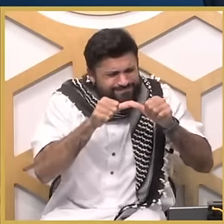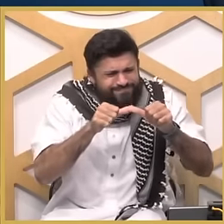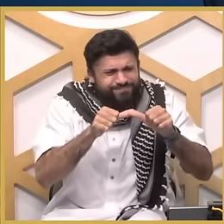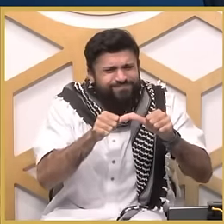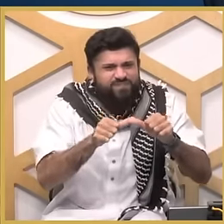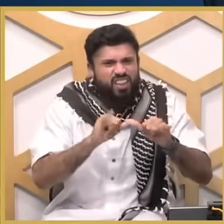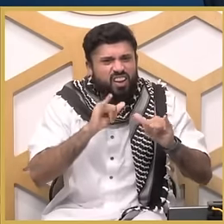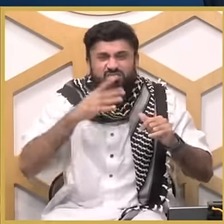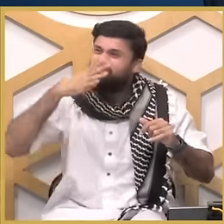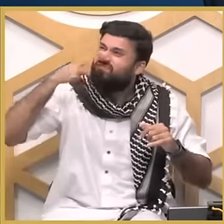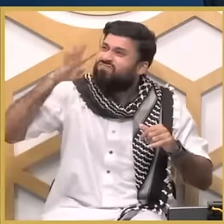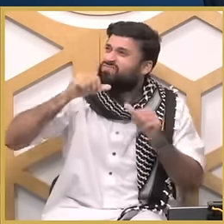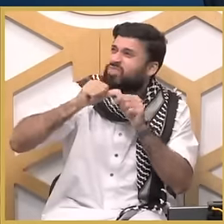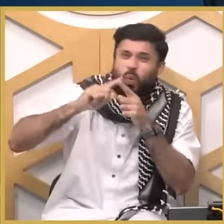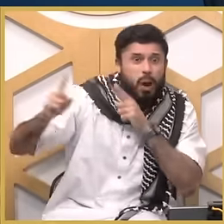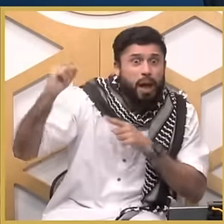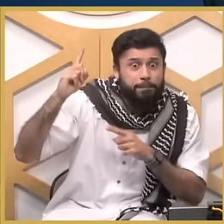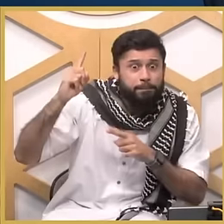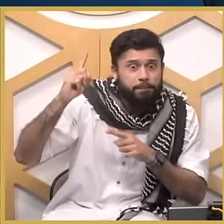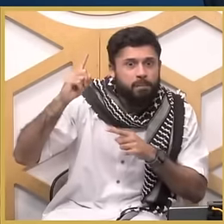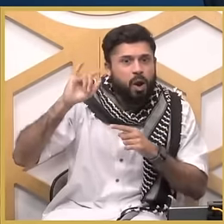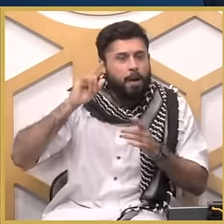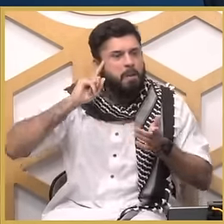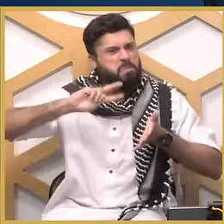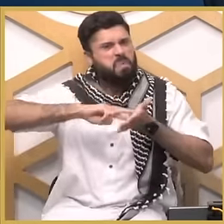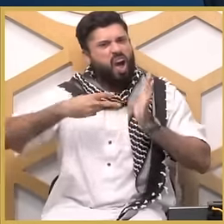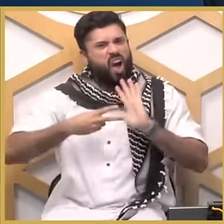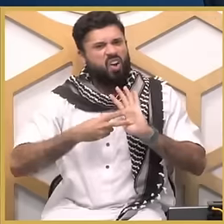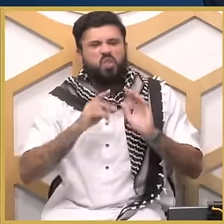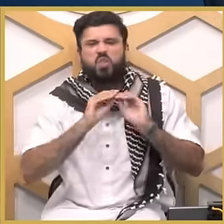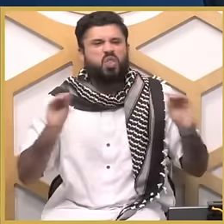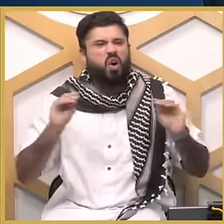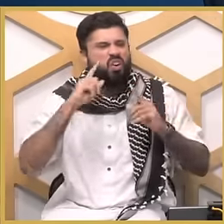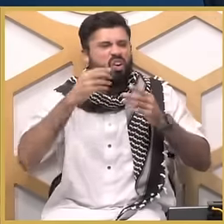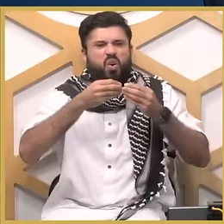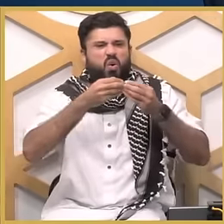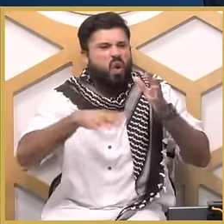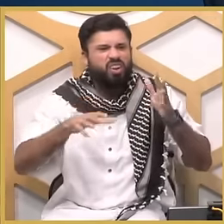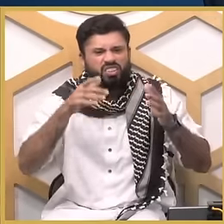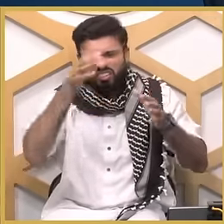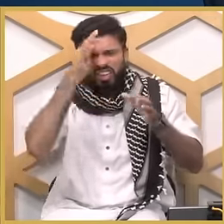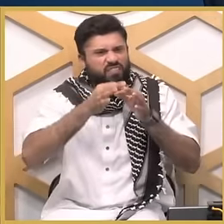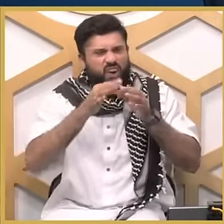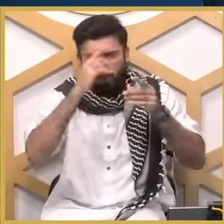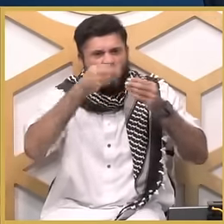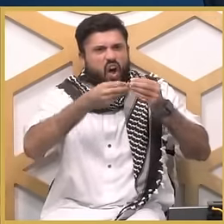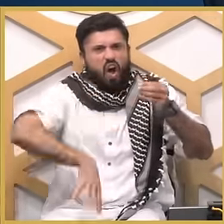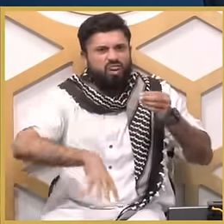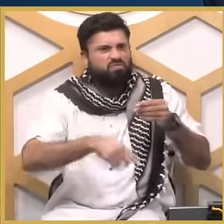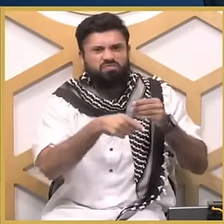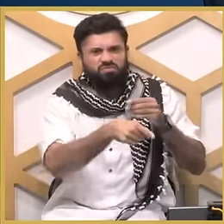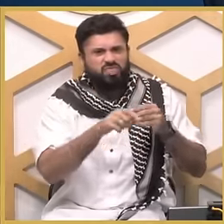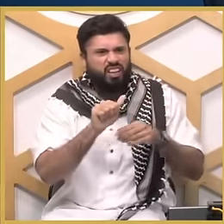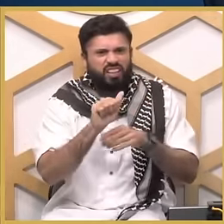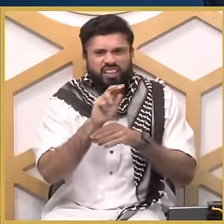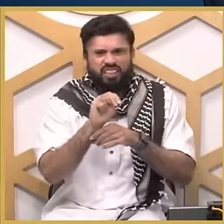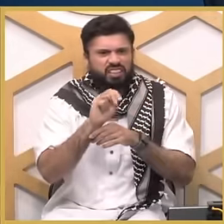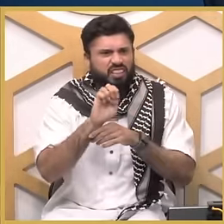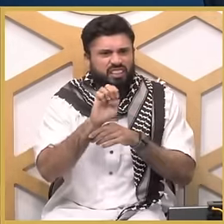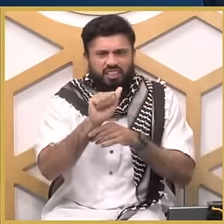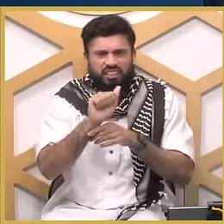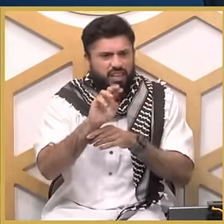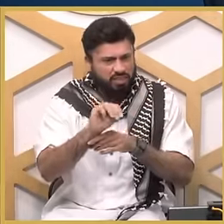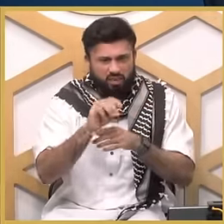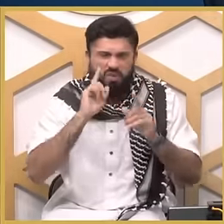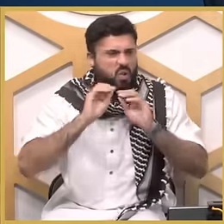now, they only do salah, siyam, and it has absolutely no flavor, no taste, no.